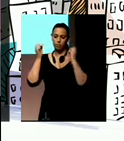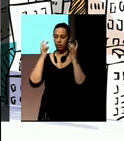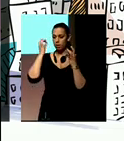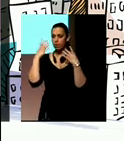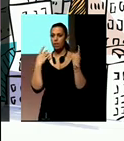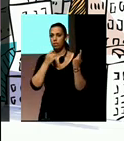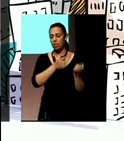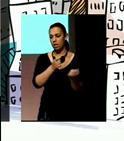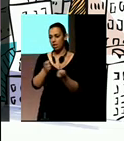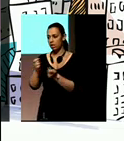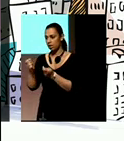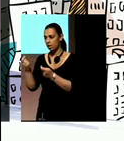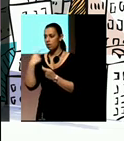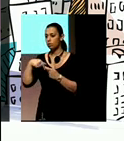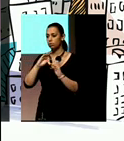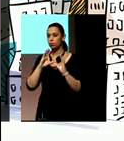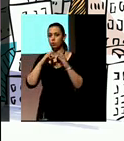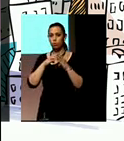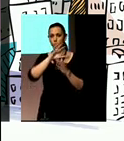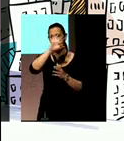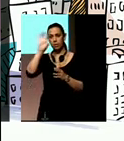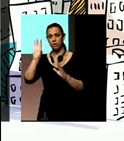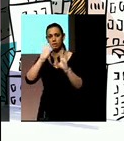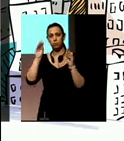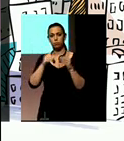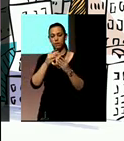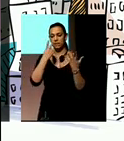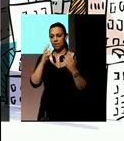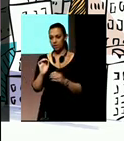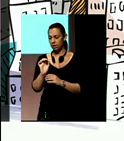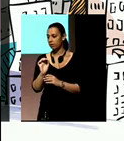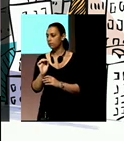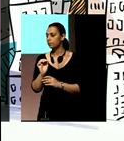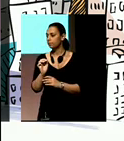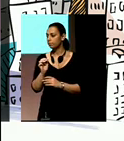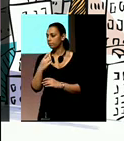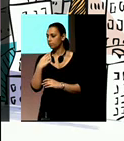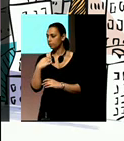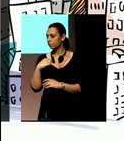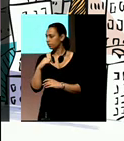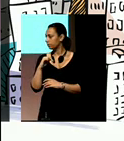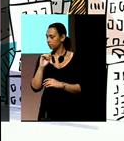make easier for the society all the benefits from ACS belong in 80 countries.